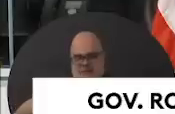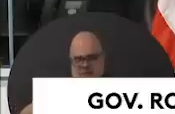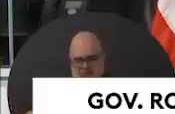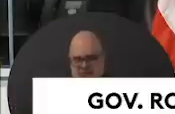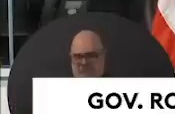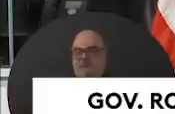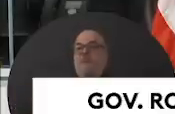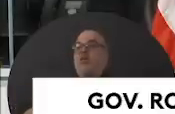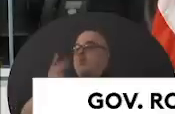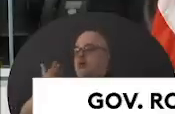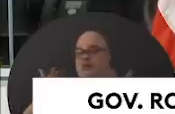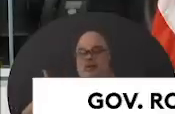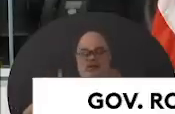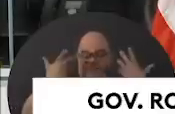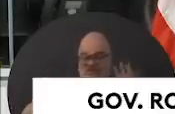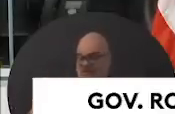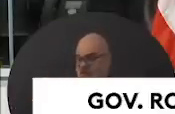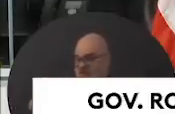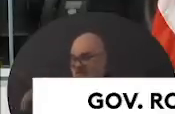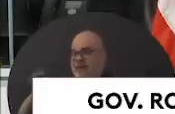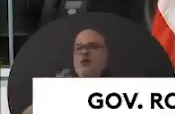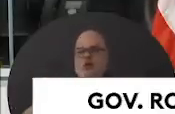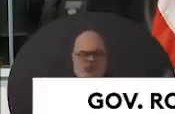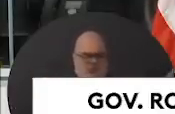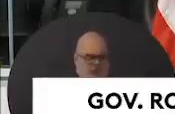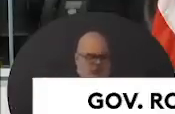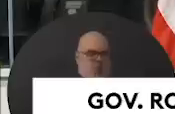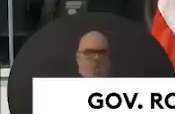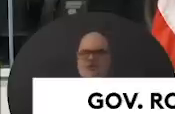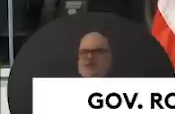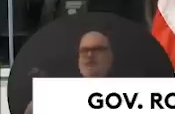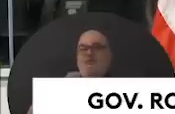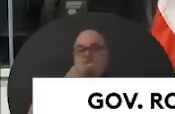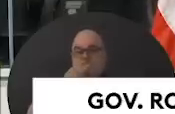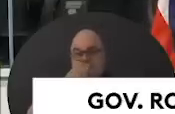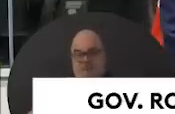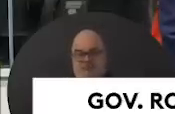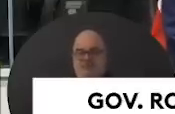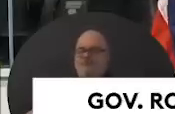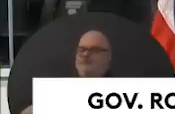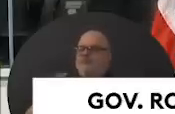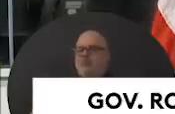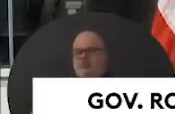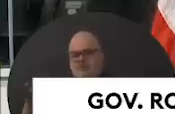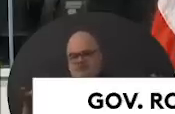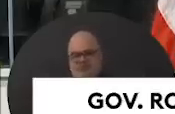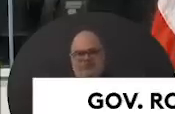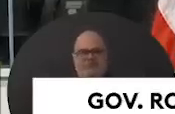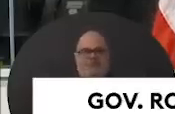are either en route or being mobilized at this point. This includes the coordination of resources such as trucks of food and